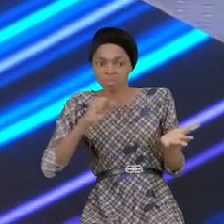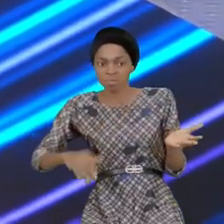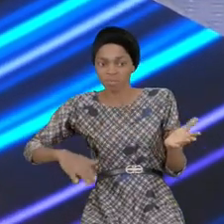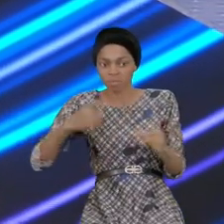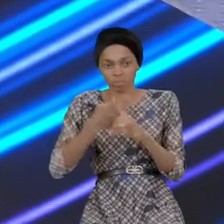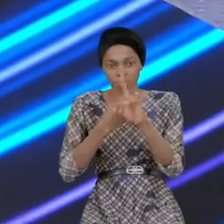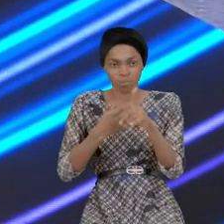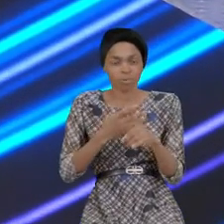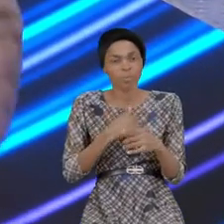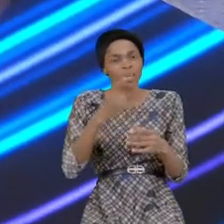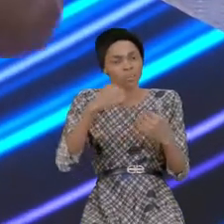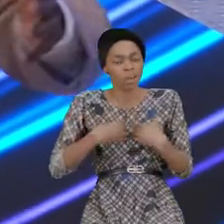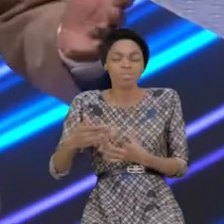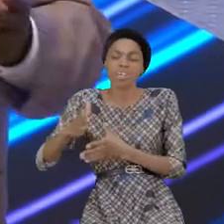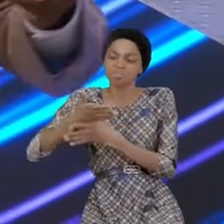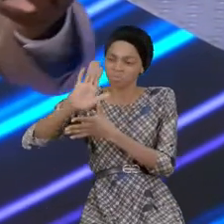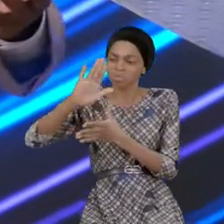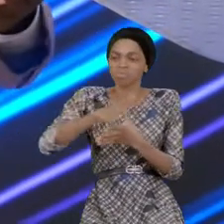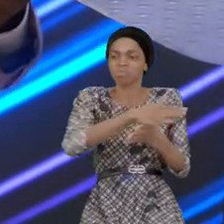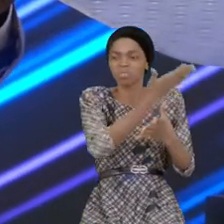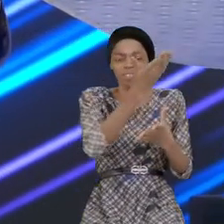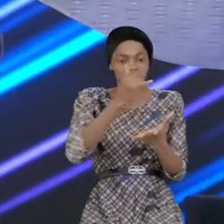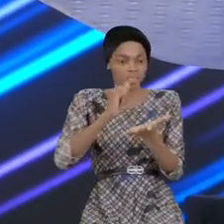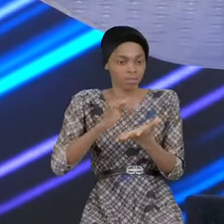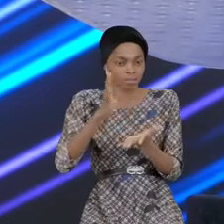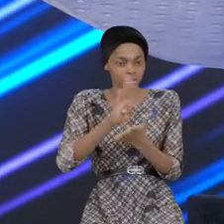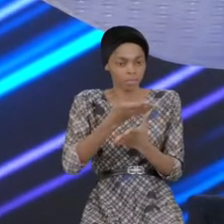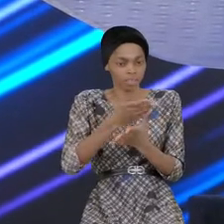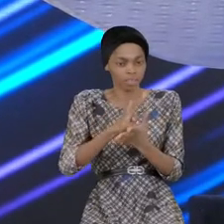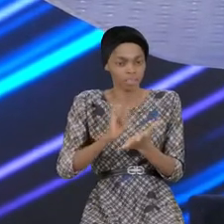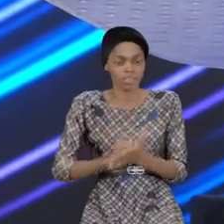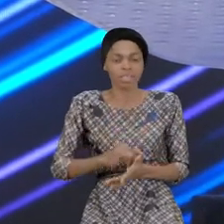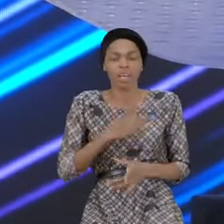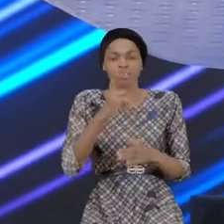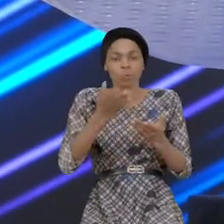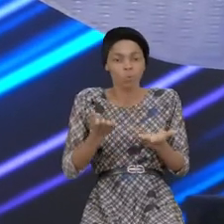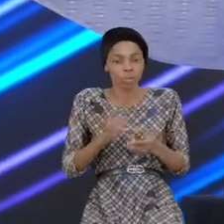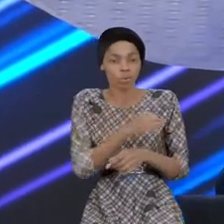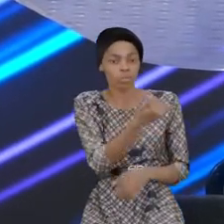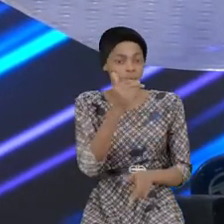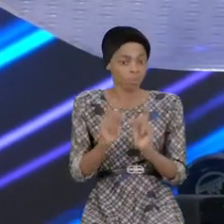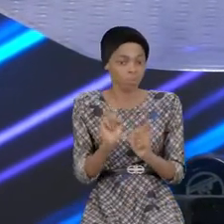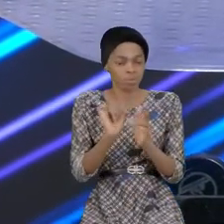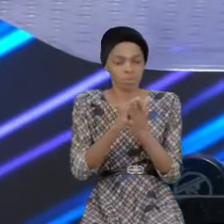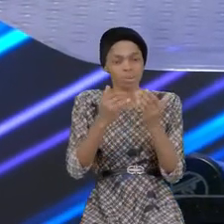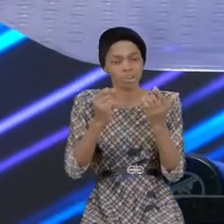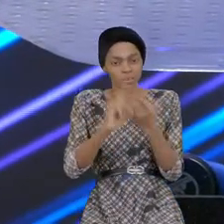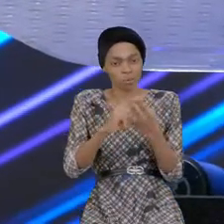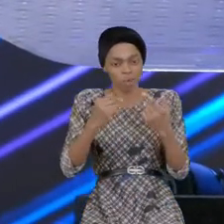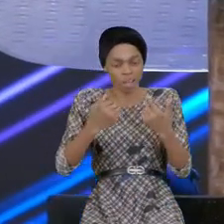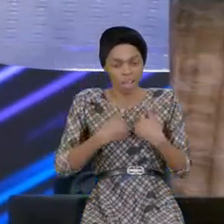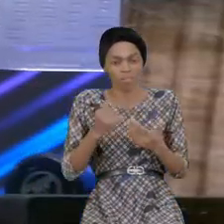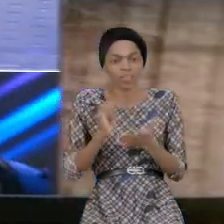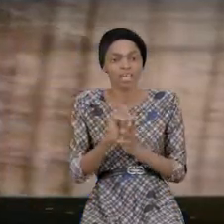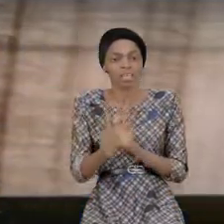want to spread that. You want other people to have that kind of nature by the Spirit of